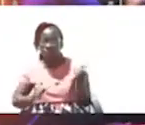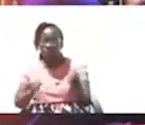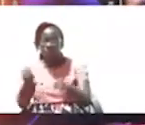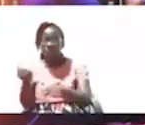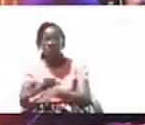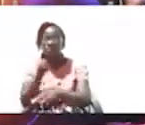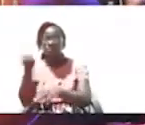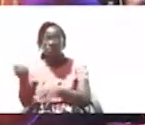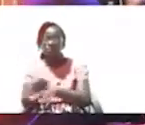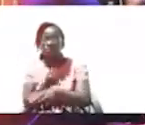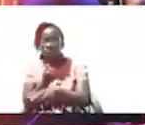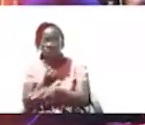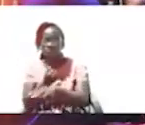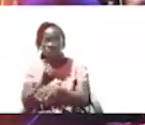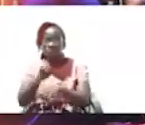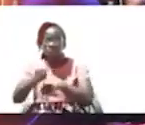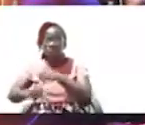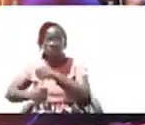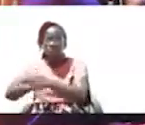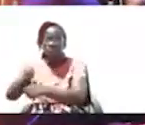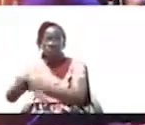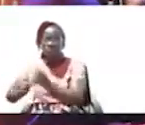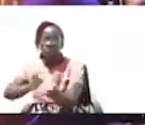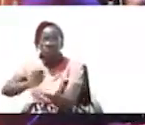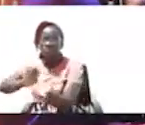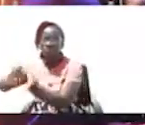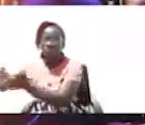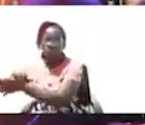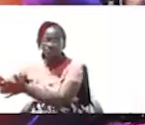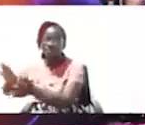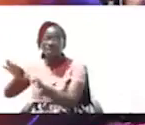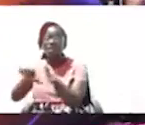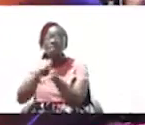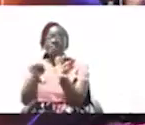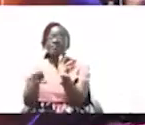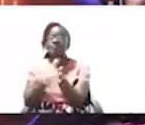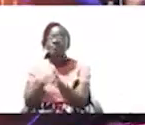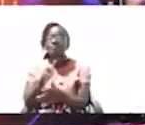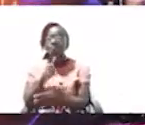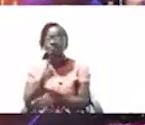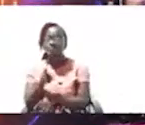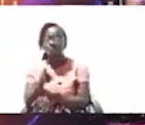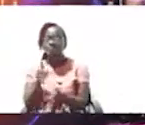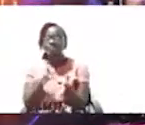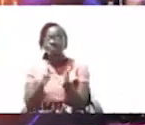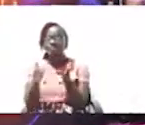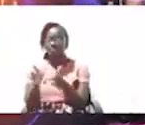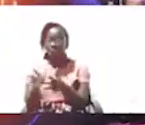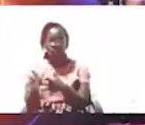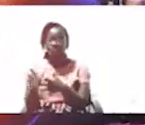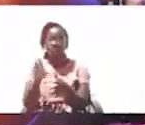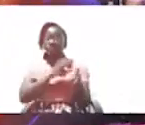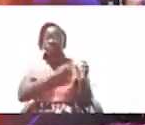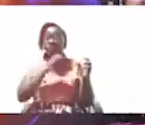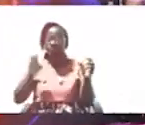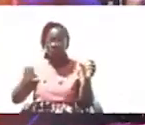when they rolled away the stone, Bible says, the Bible says, Jesus Christ, Jesus